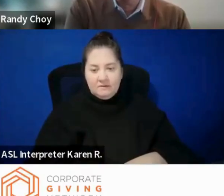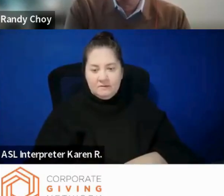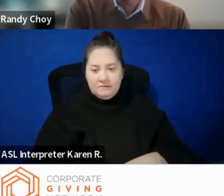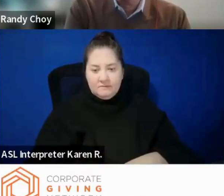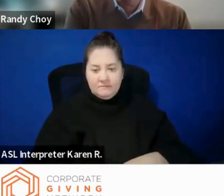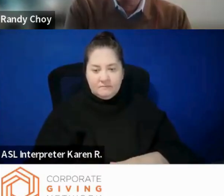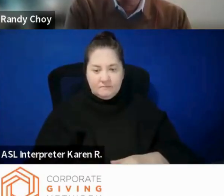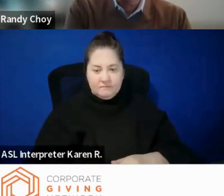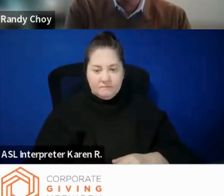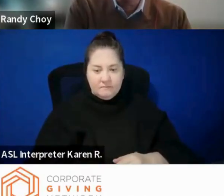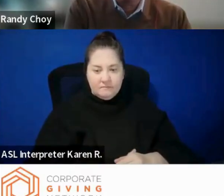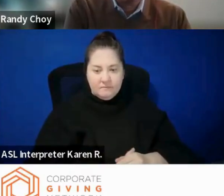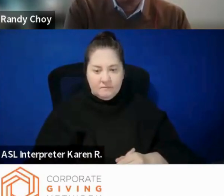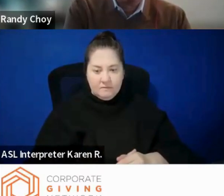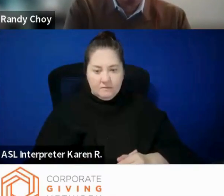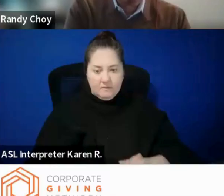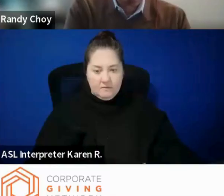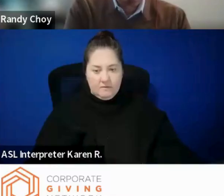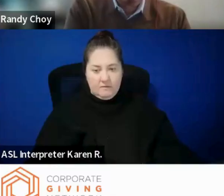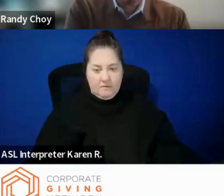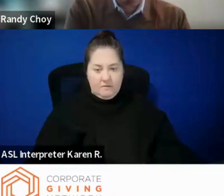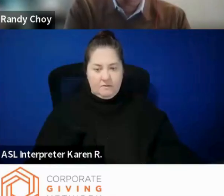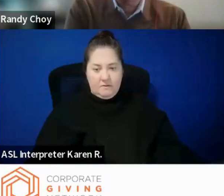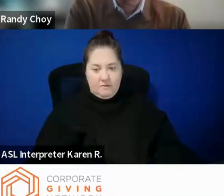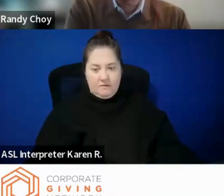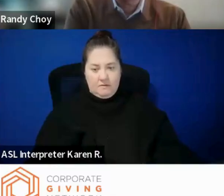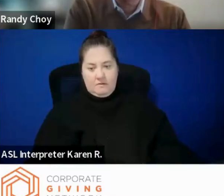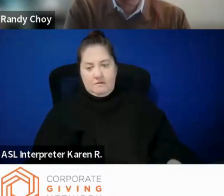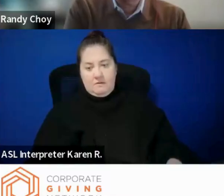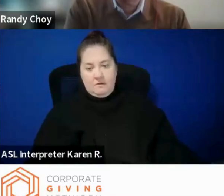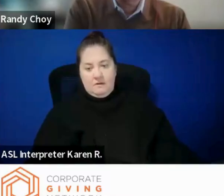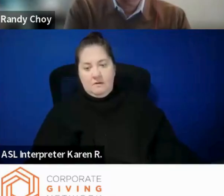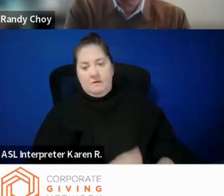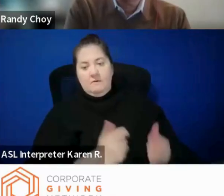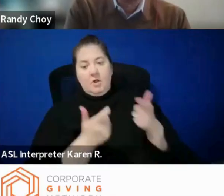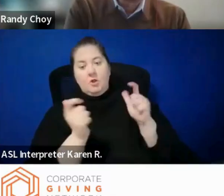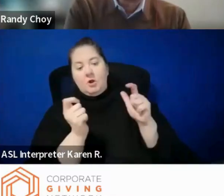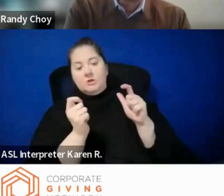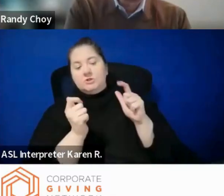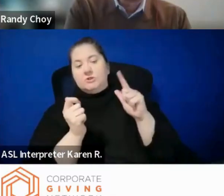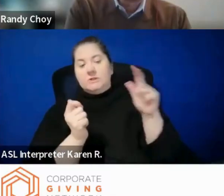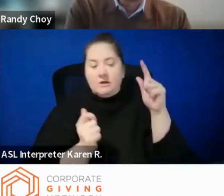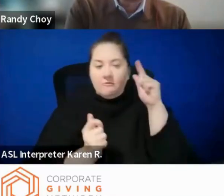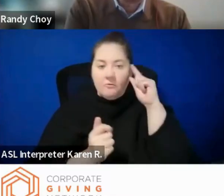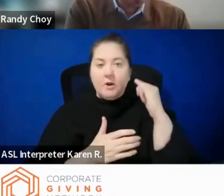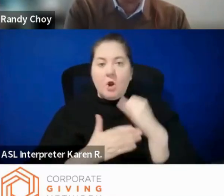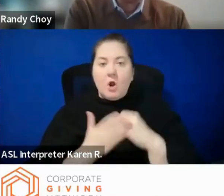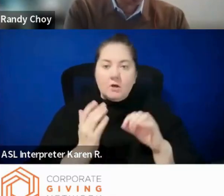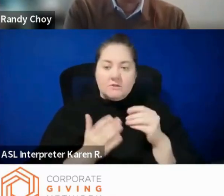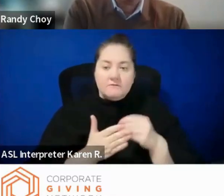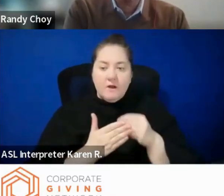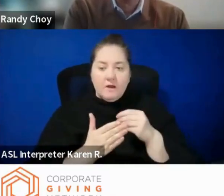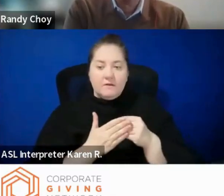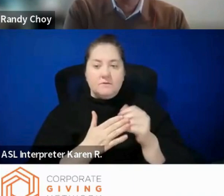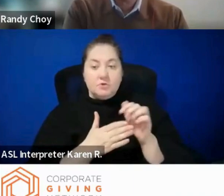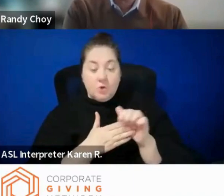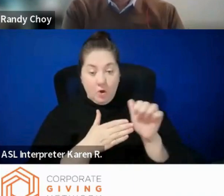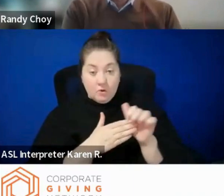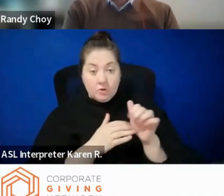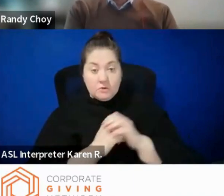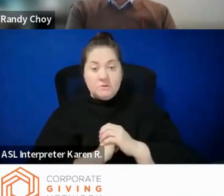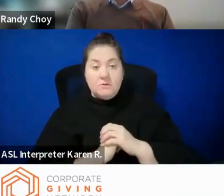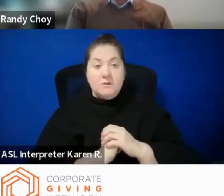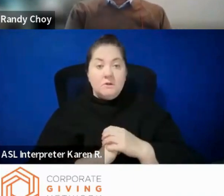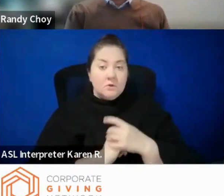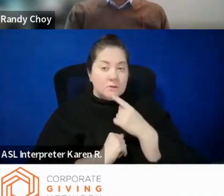the first time that I have to work with kind of largely governmental ArtsFund dollars. And like you